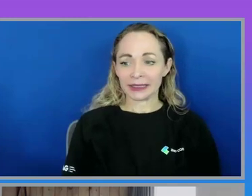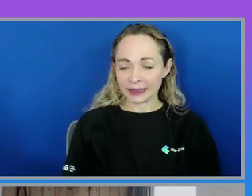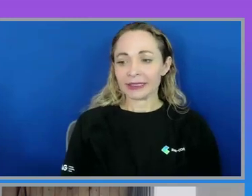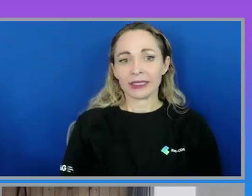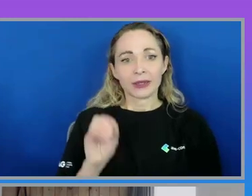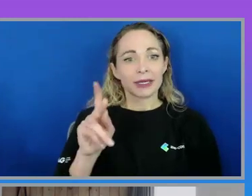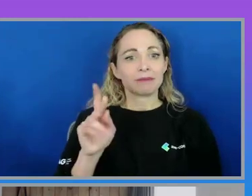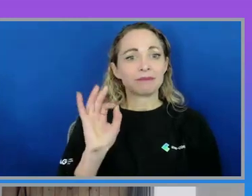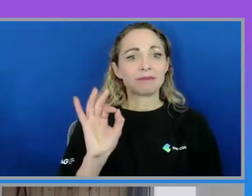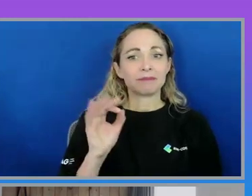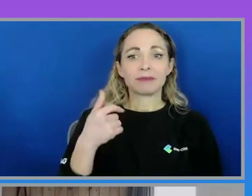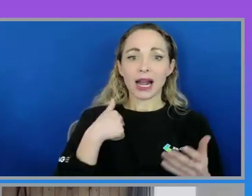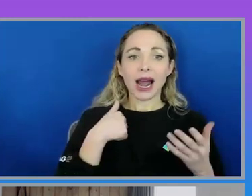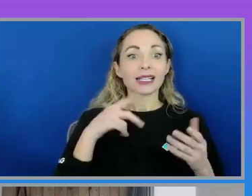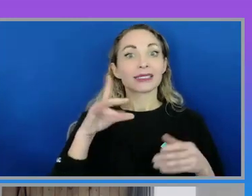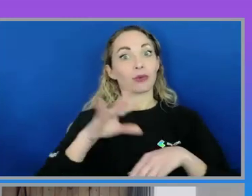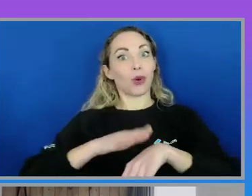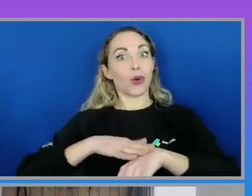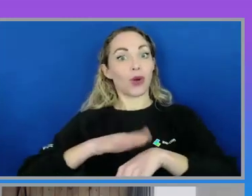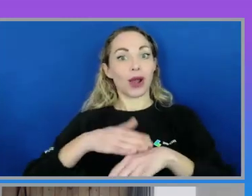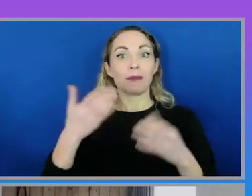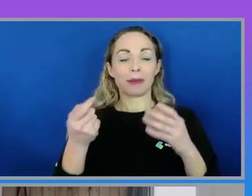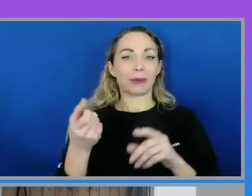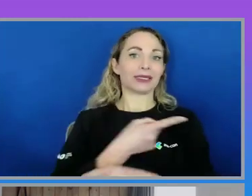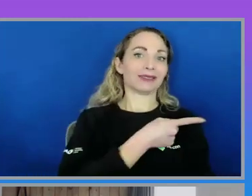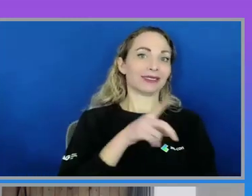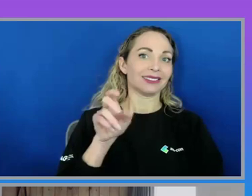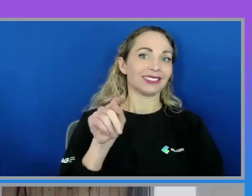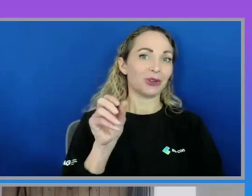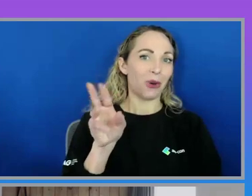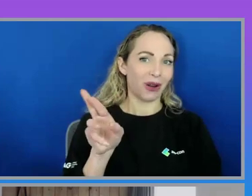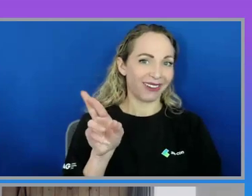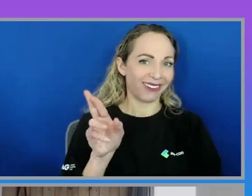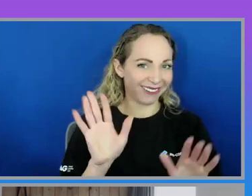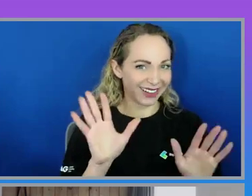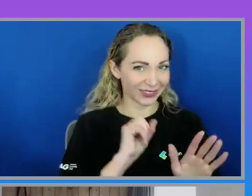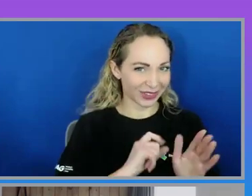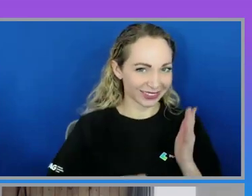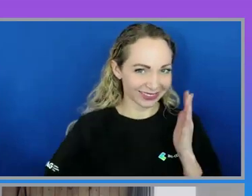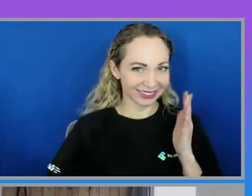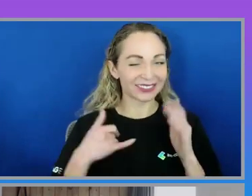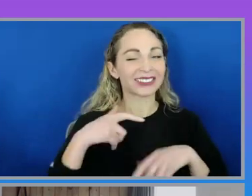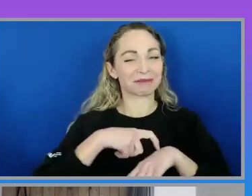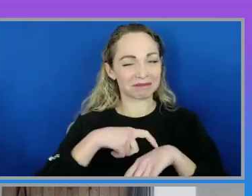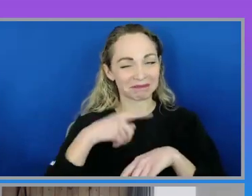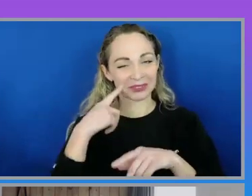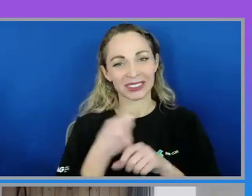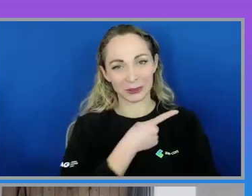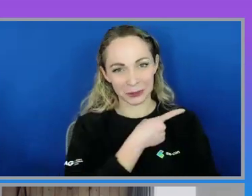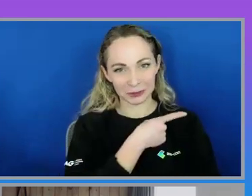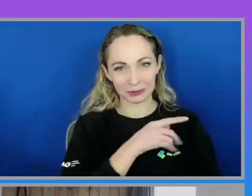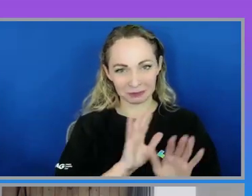Okay, I did warn you there might be a little detour. And guess what? It's time for a detour.